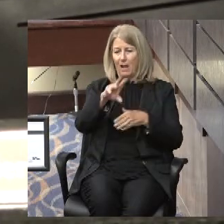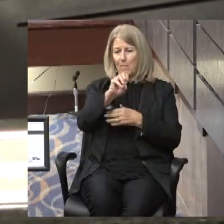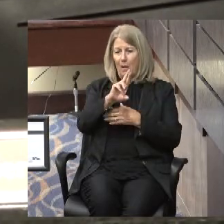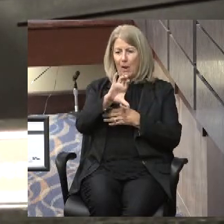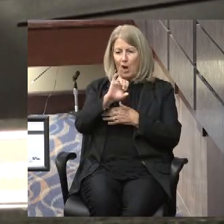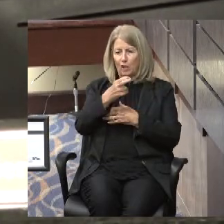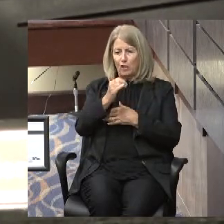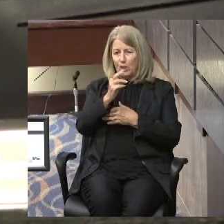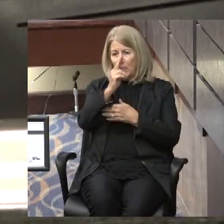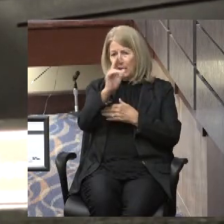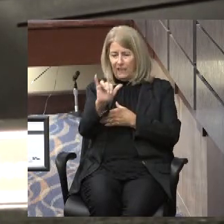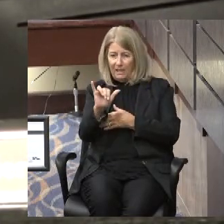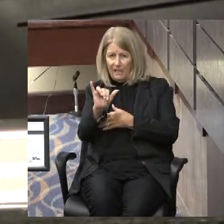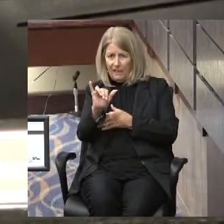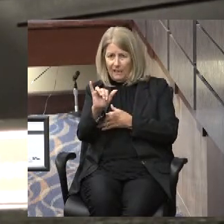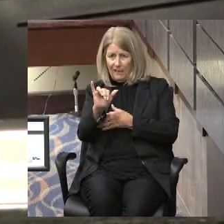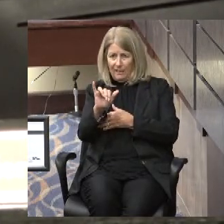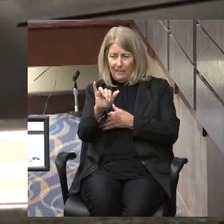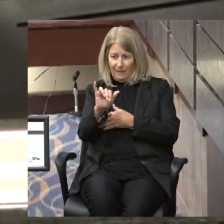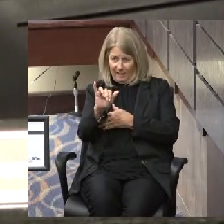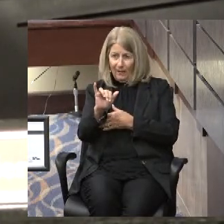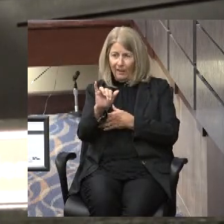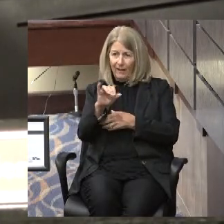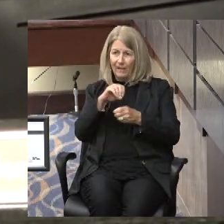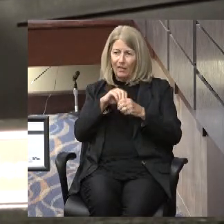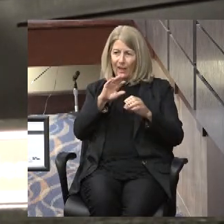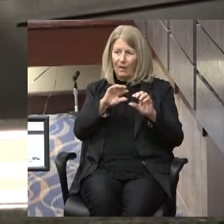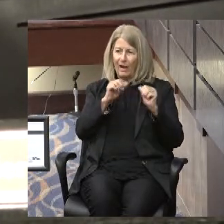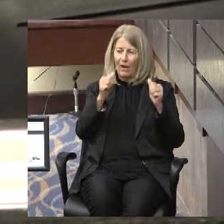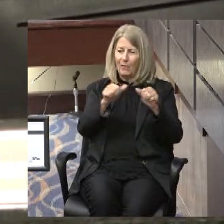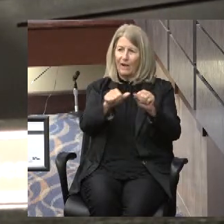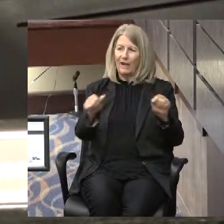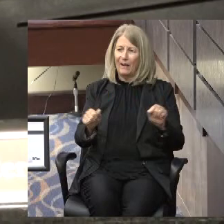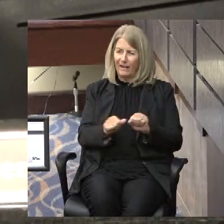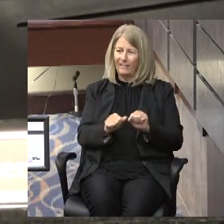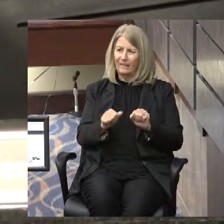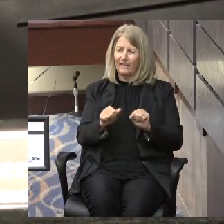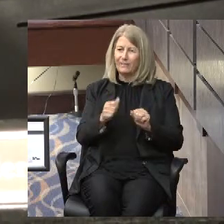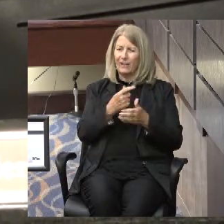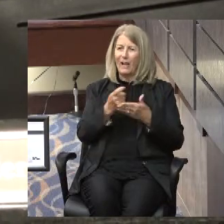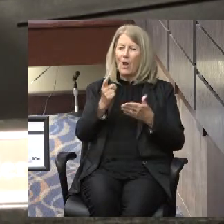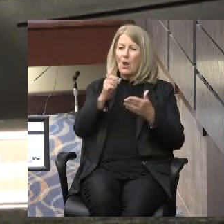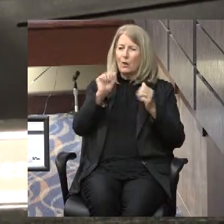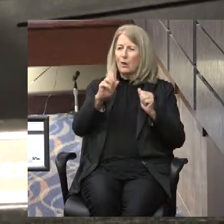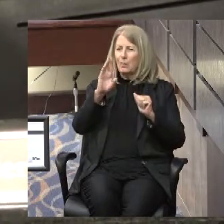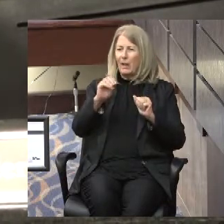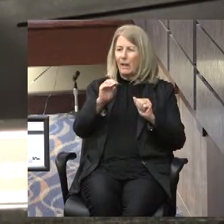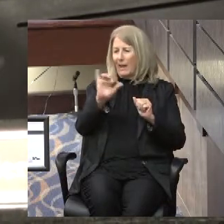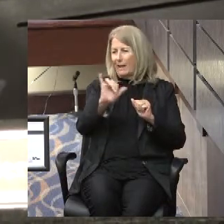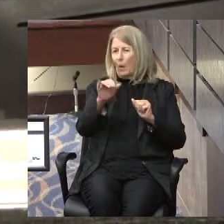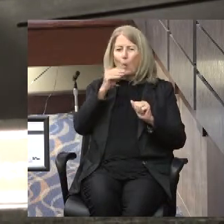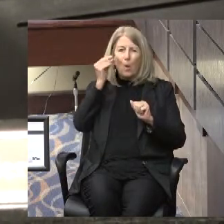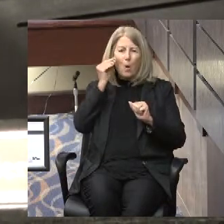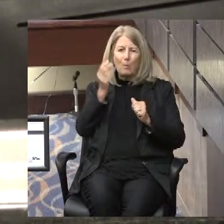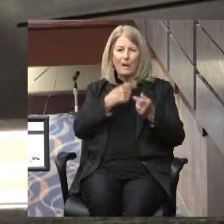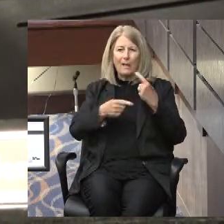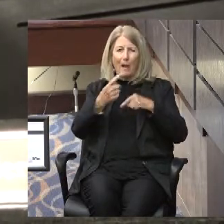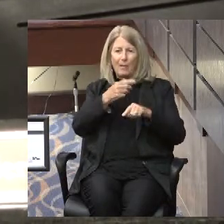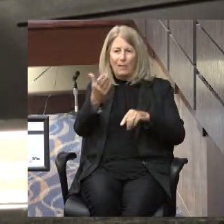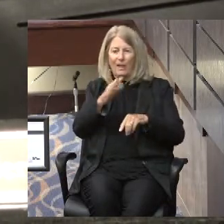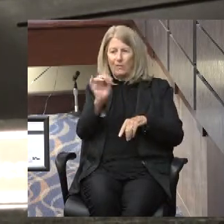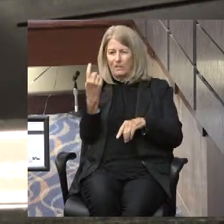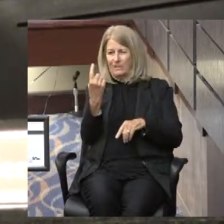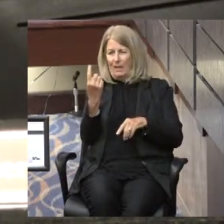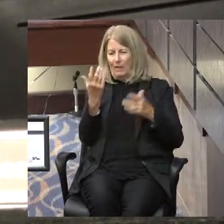So I think we need to step our game up as well. And it could be a homecoming thing or something. So, Mayor,